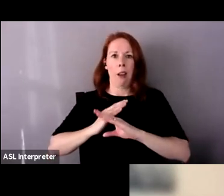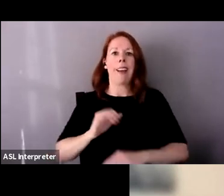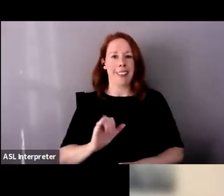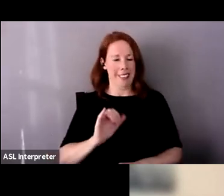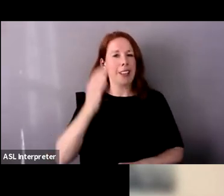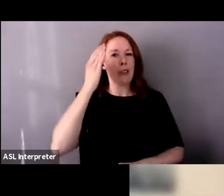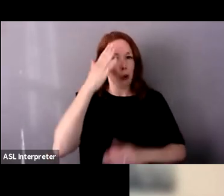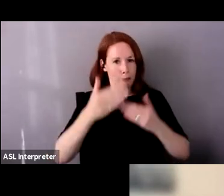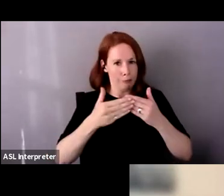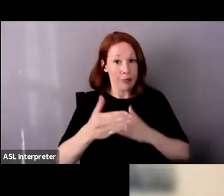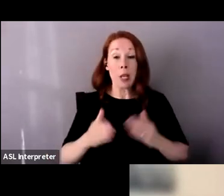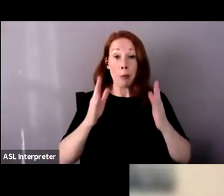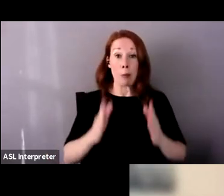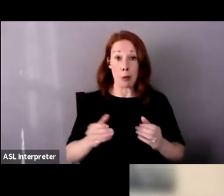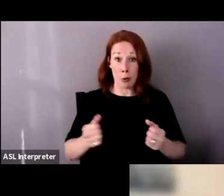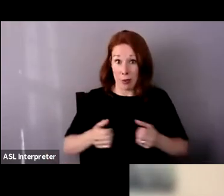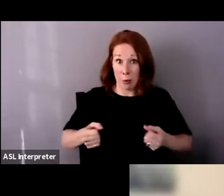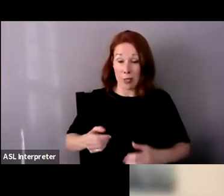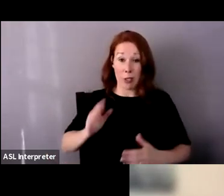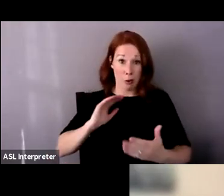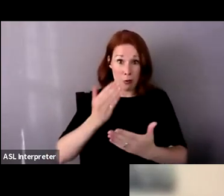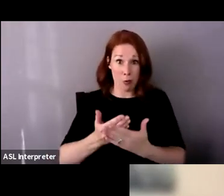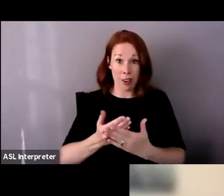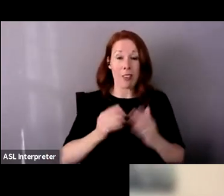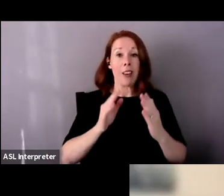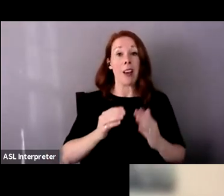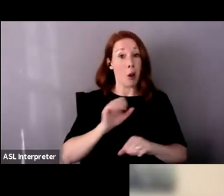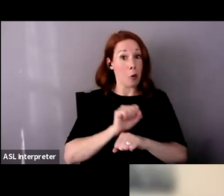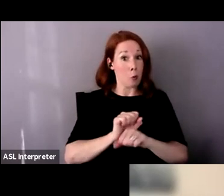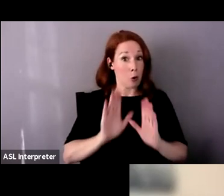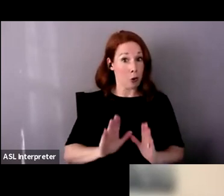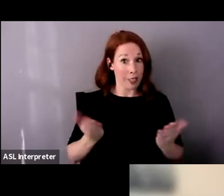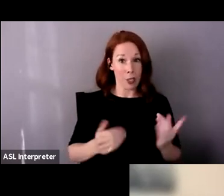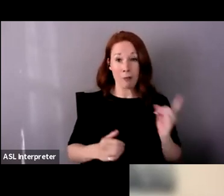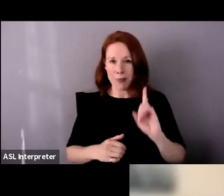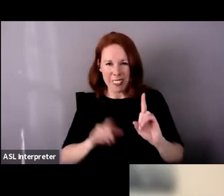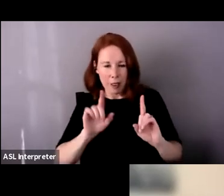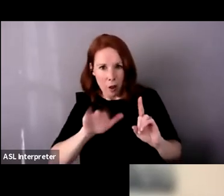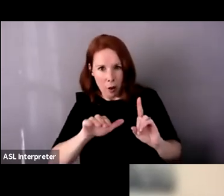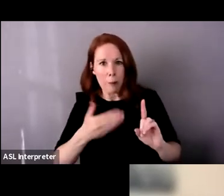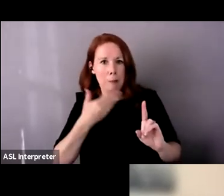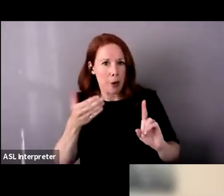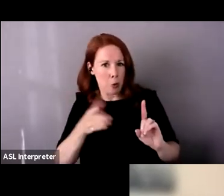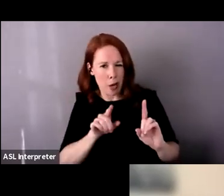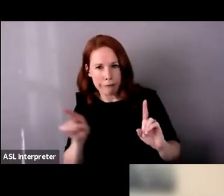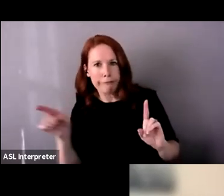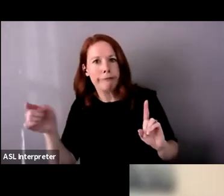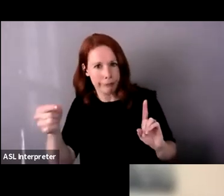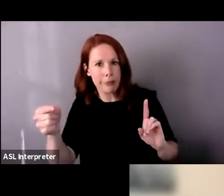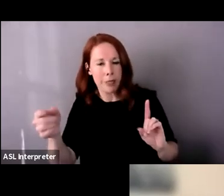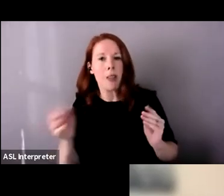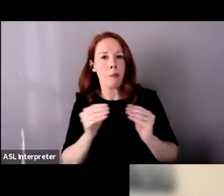people, or when they see them arrive, you know, give them a heads up or offer another alternative route or something that might